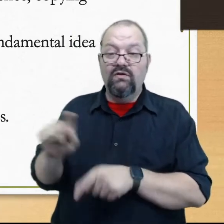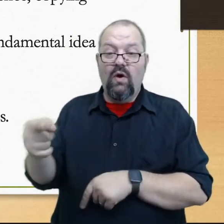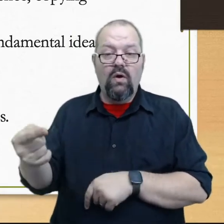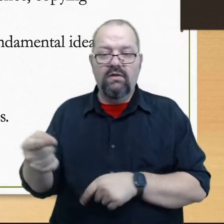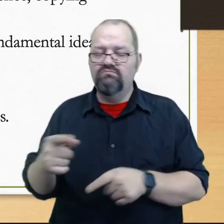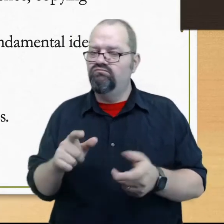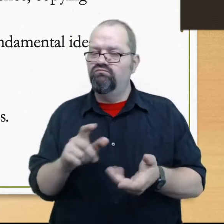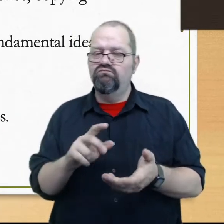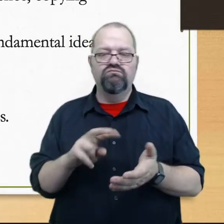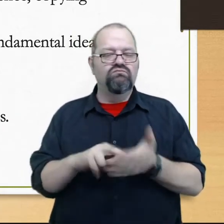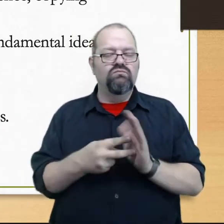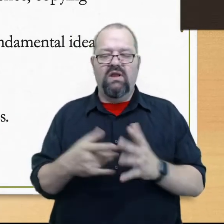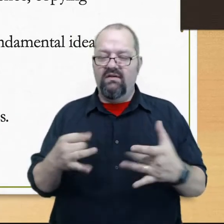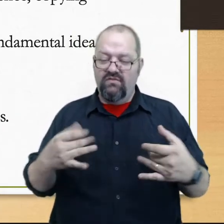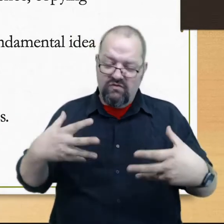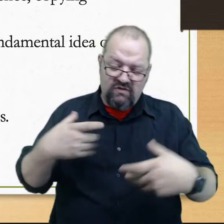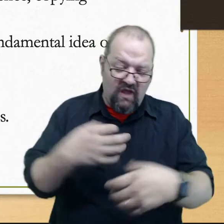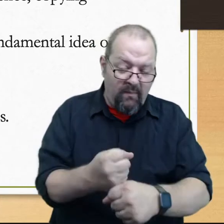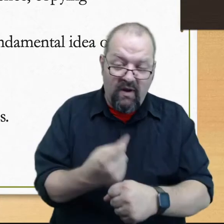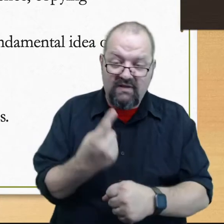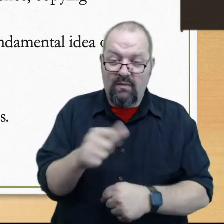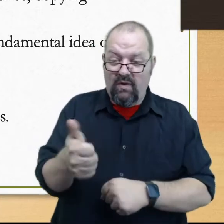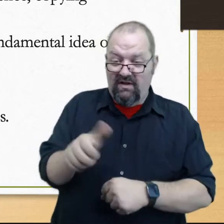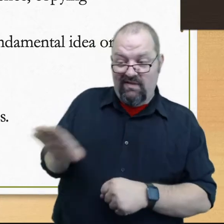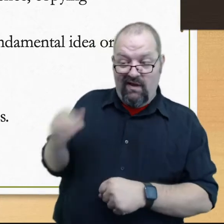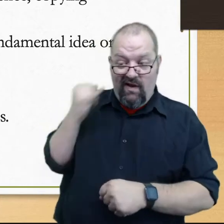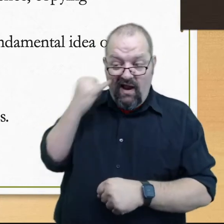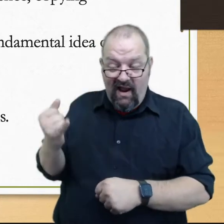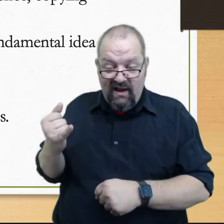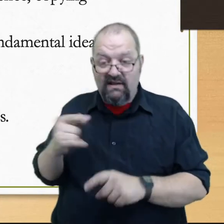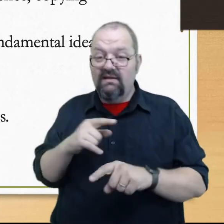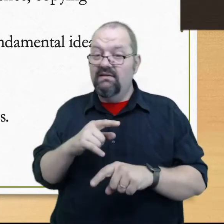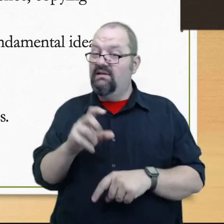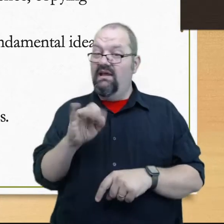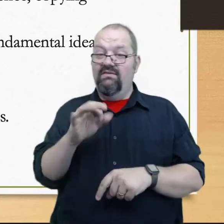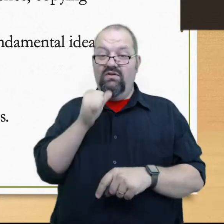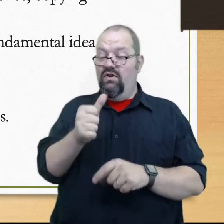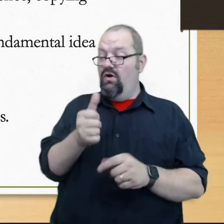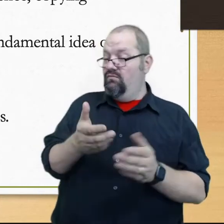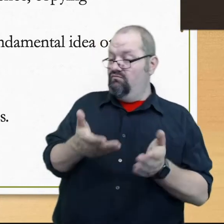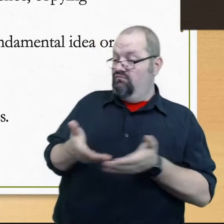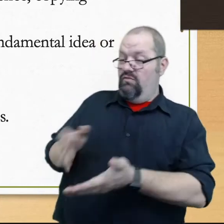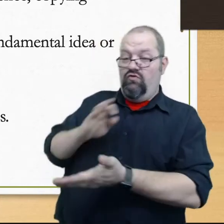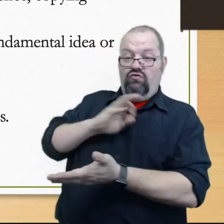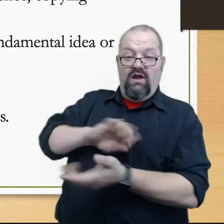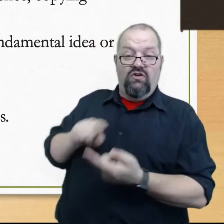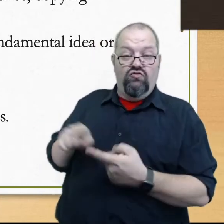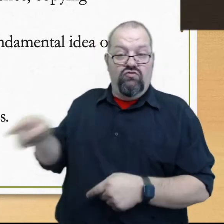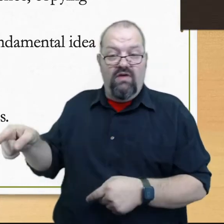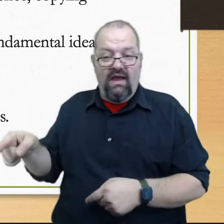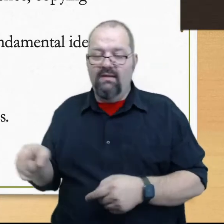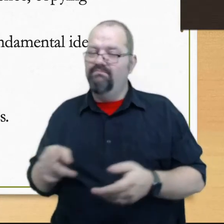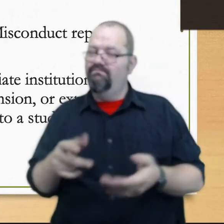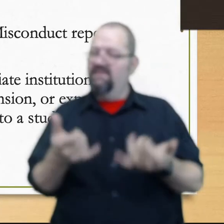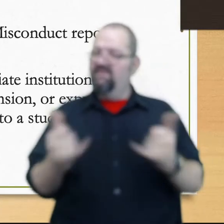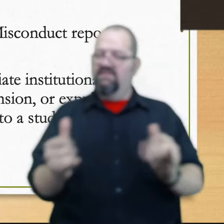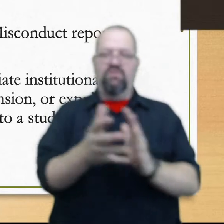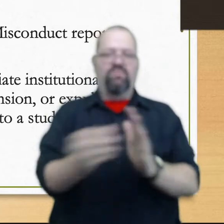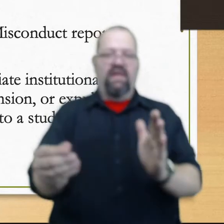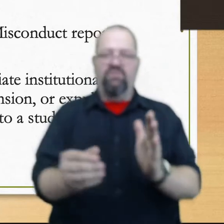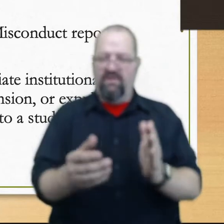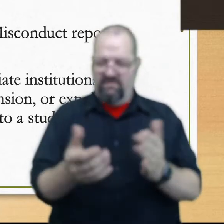reword, paraphrase, or summarize another person's ideas, if you don't give that source credit, you are plagiarizing.